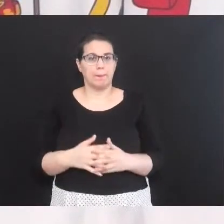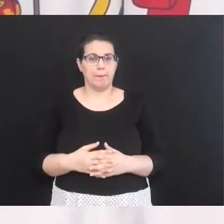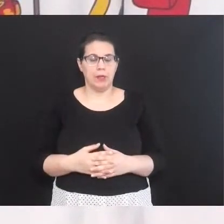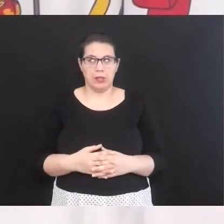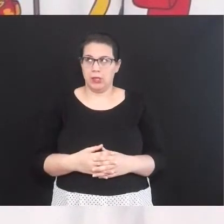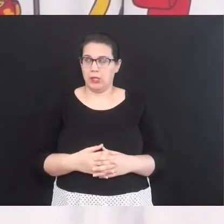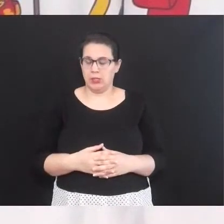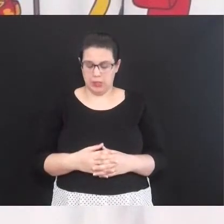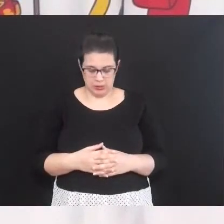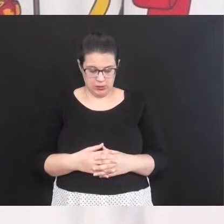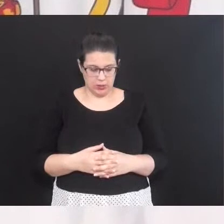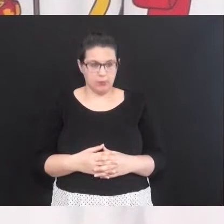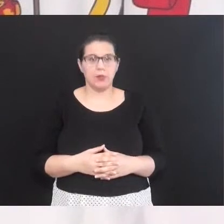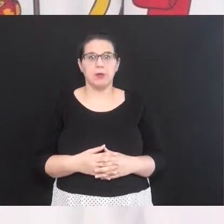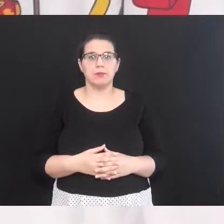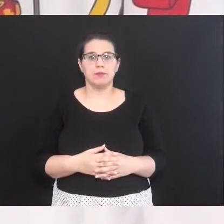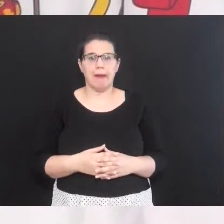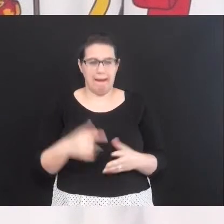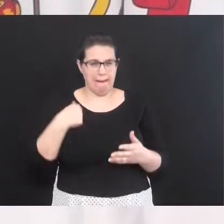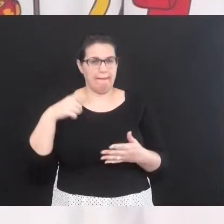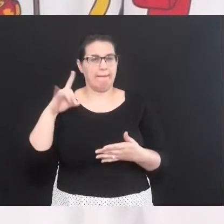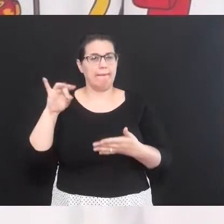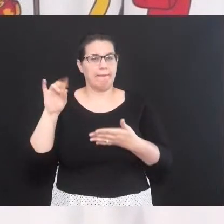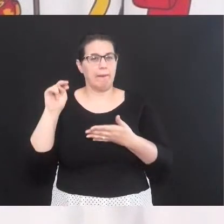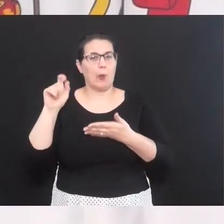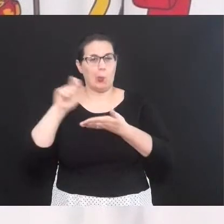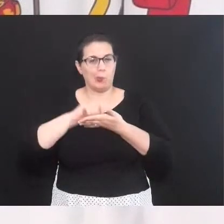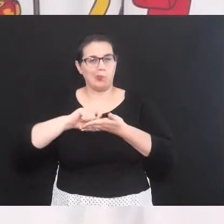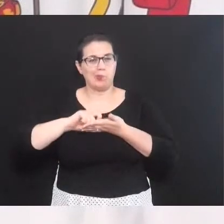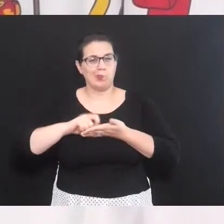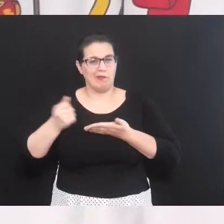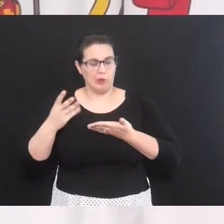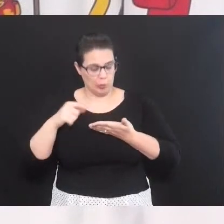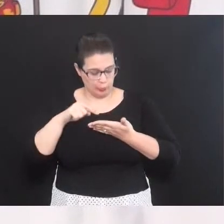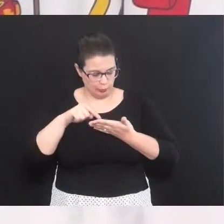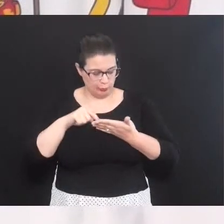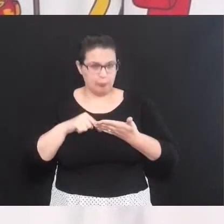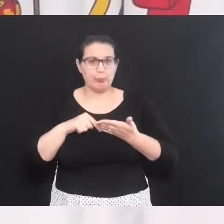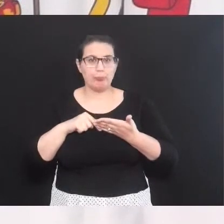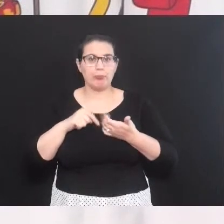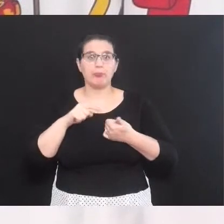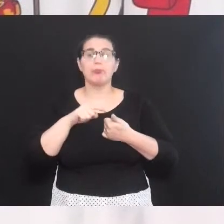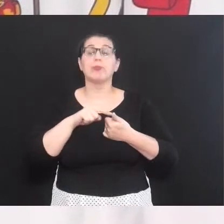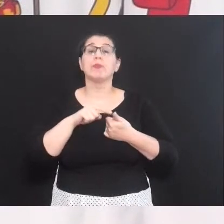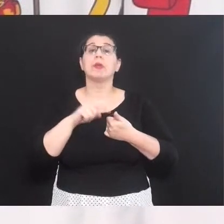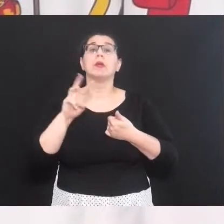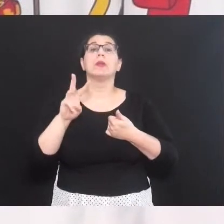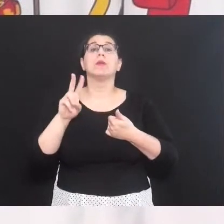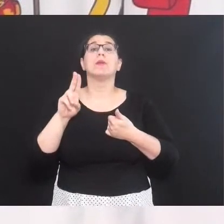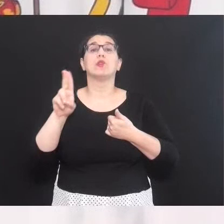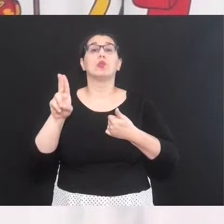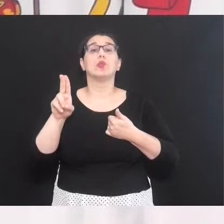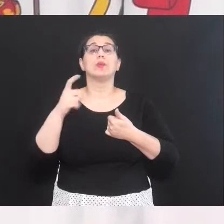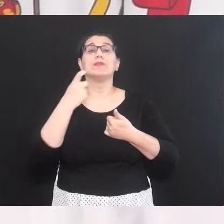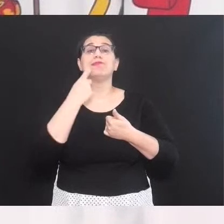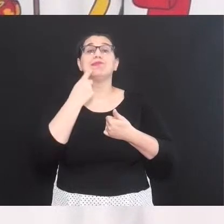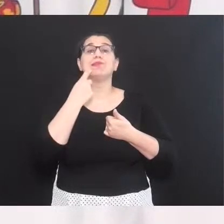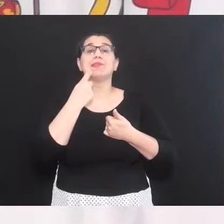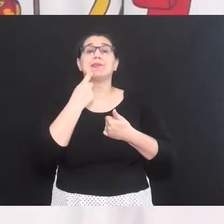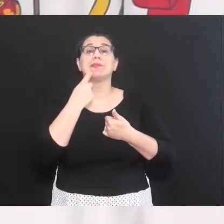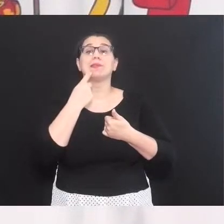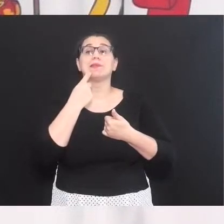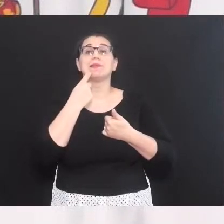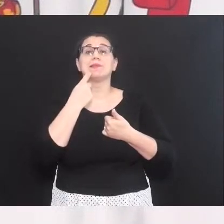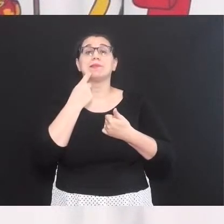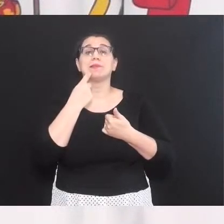I just have made myself a few notes. I'd just like to say that WVU just came out and they're